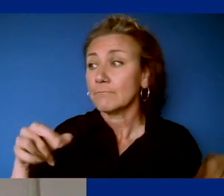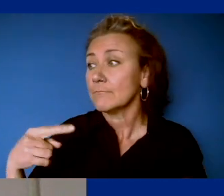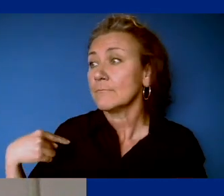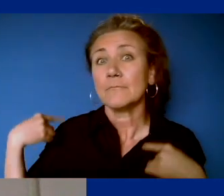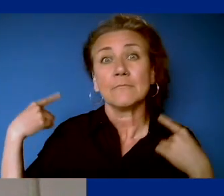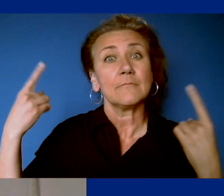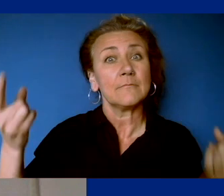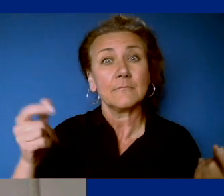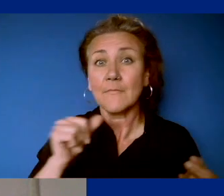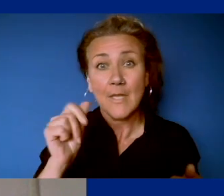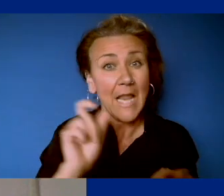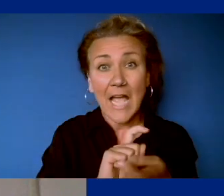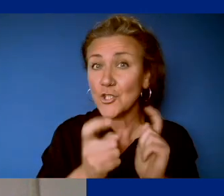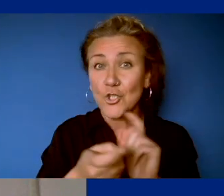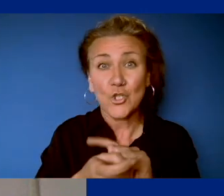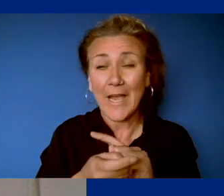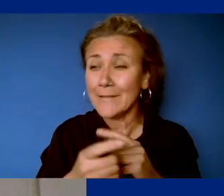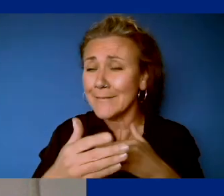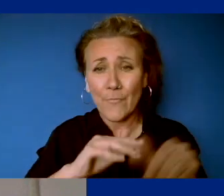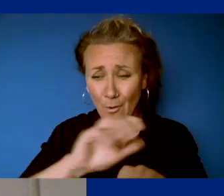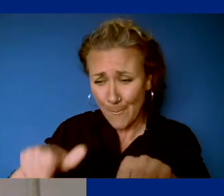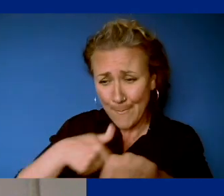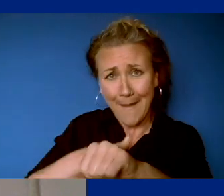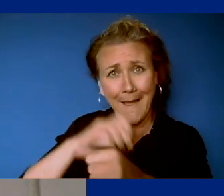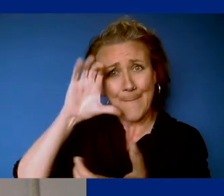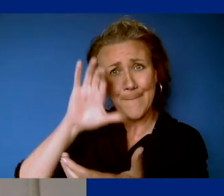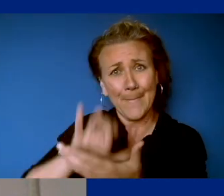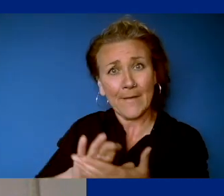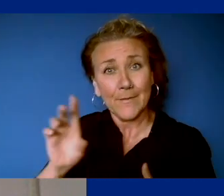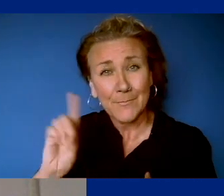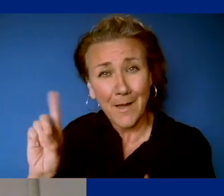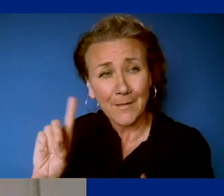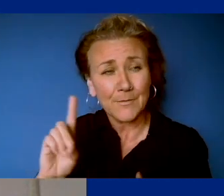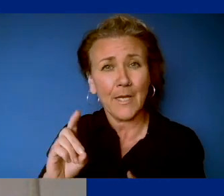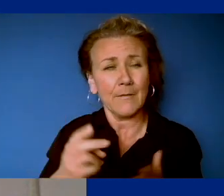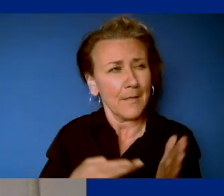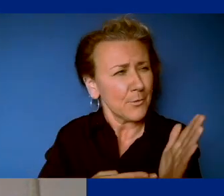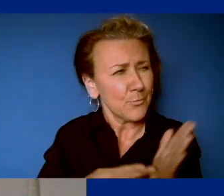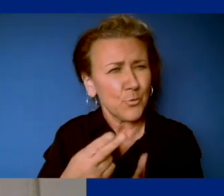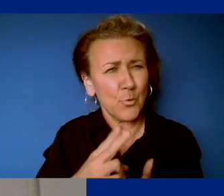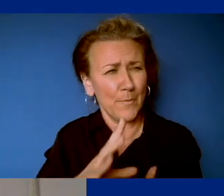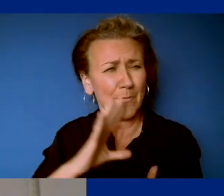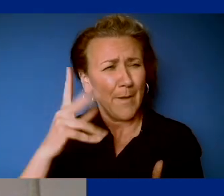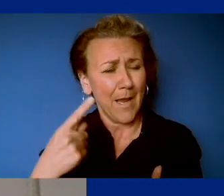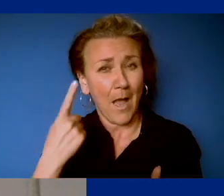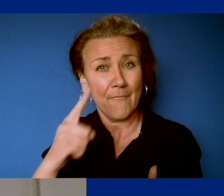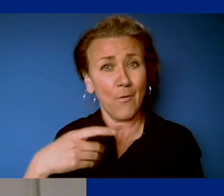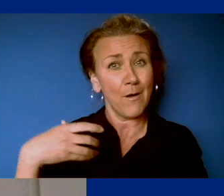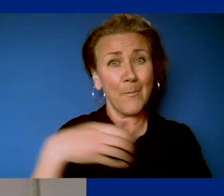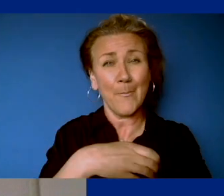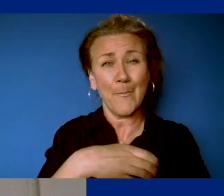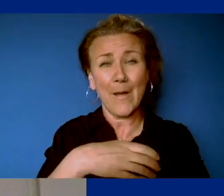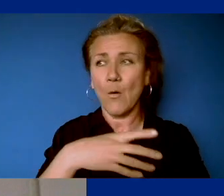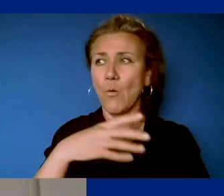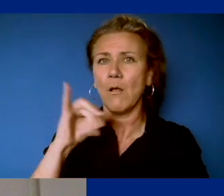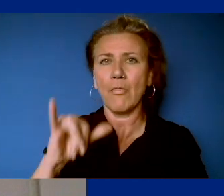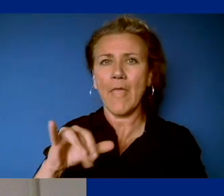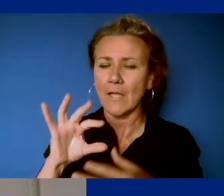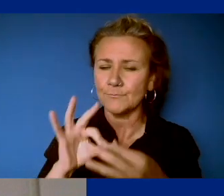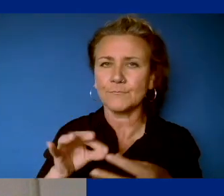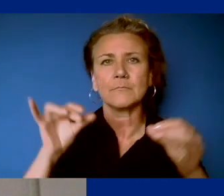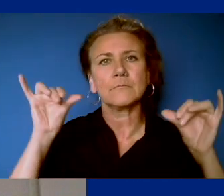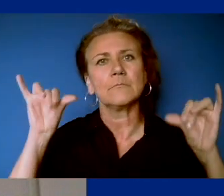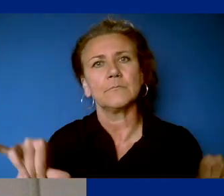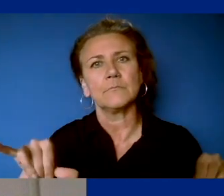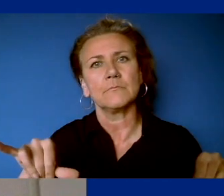to change in a profession whose values include strengthening democracy and speaking truth to power is gender-based